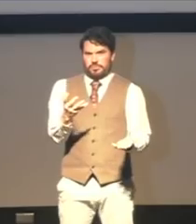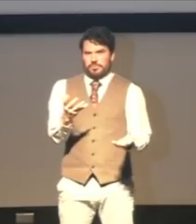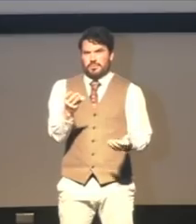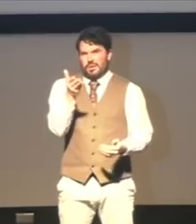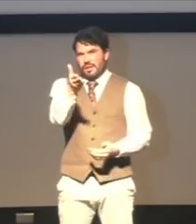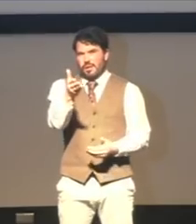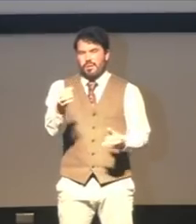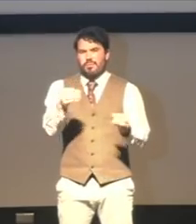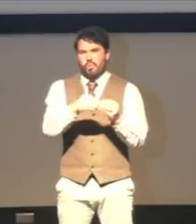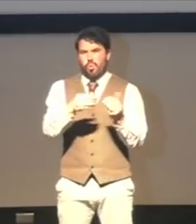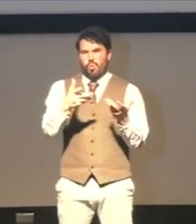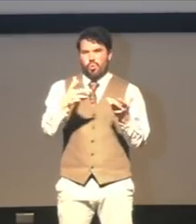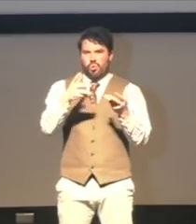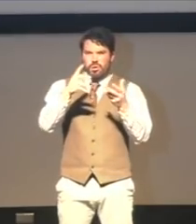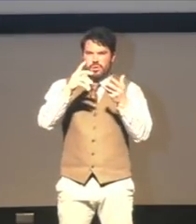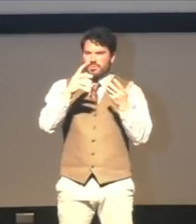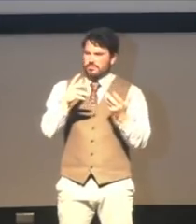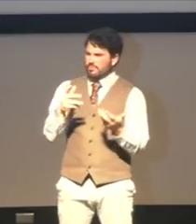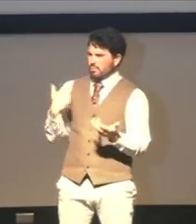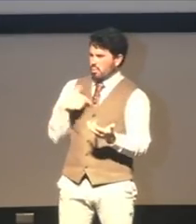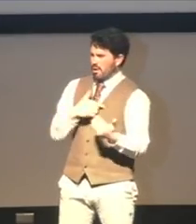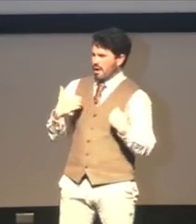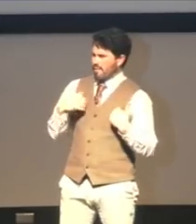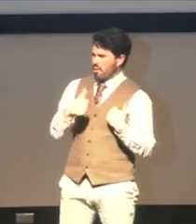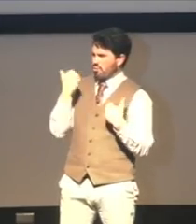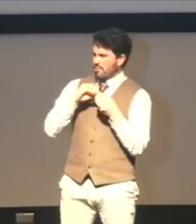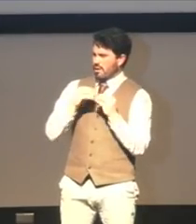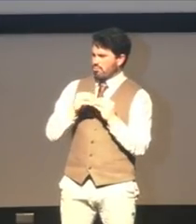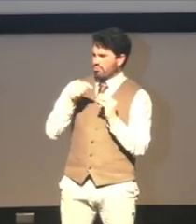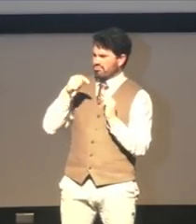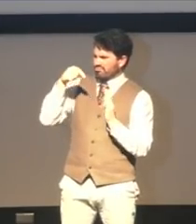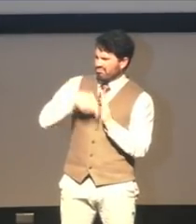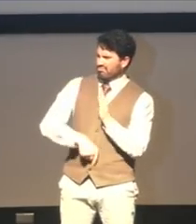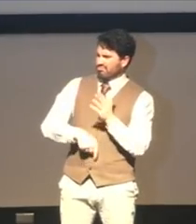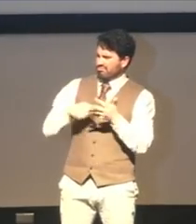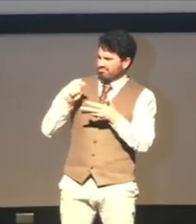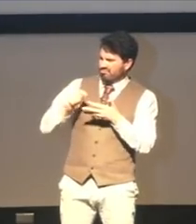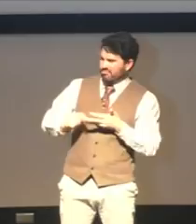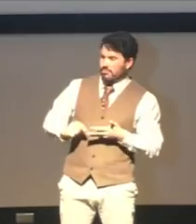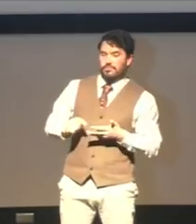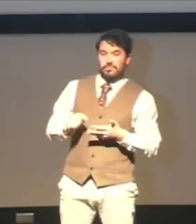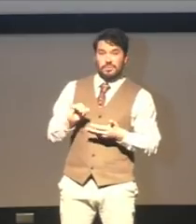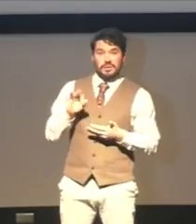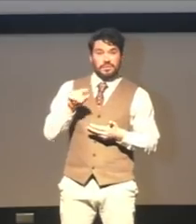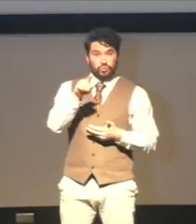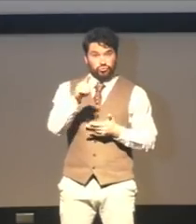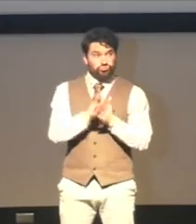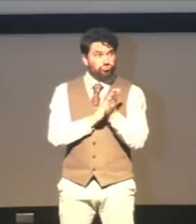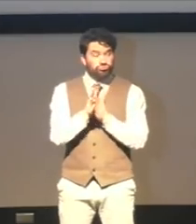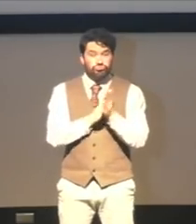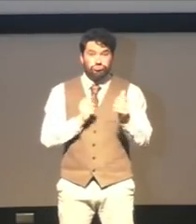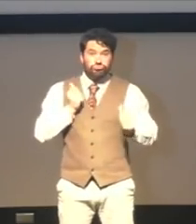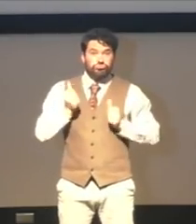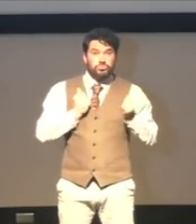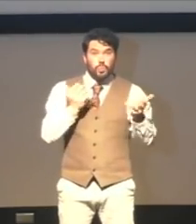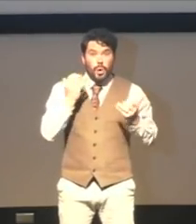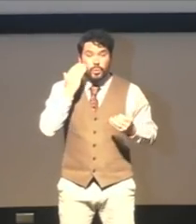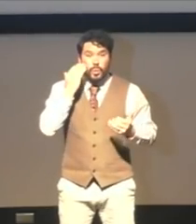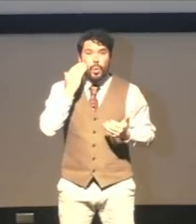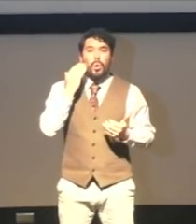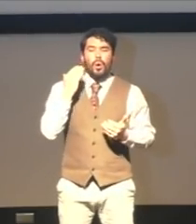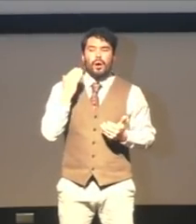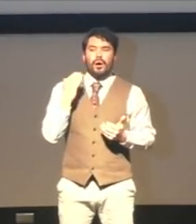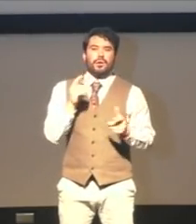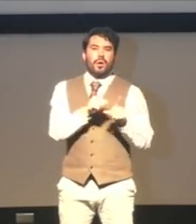think that we can share some of that as well. I think there's an interest in sharing it more broadly across the state to help some of